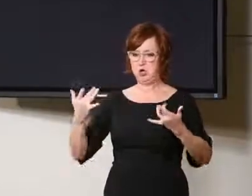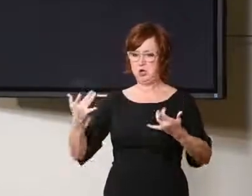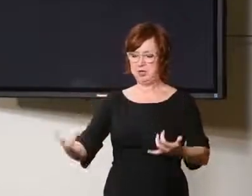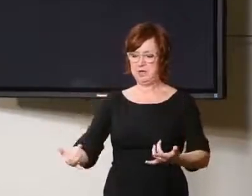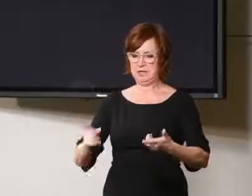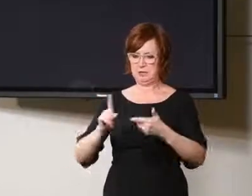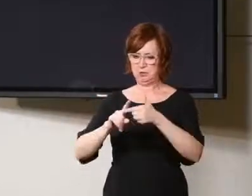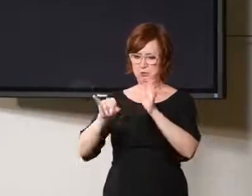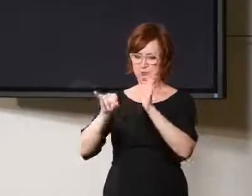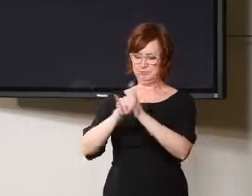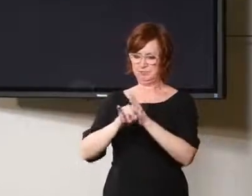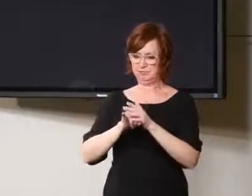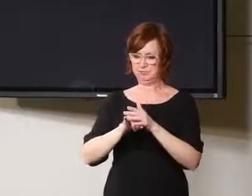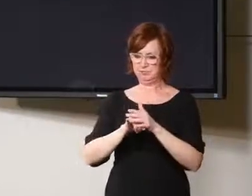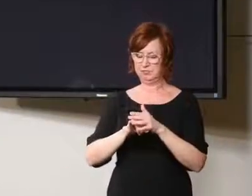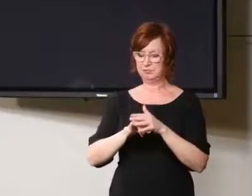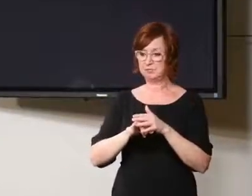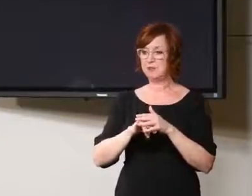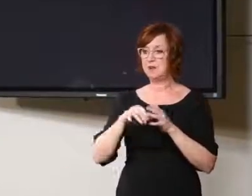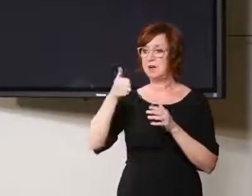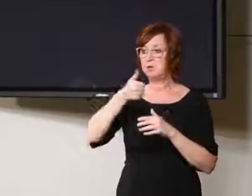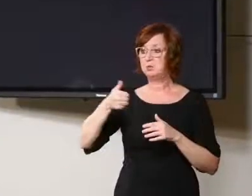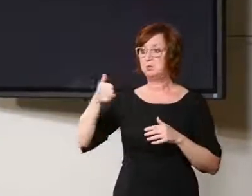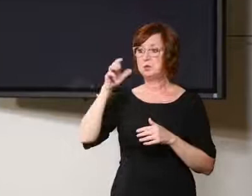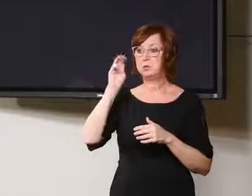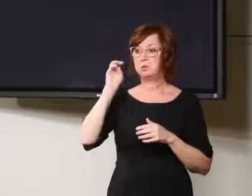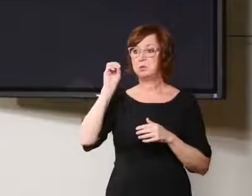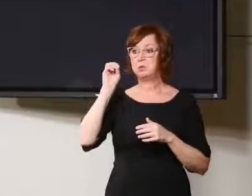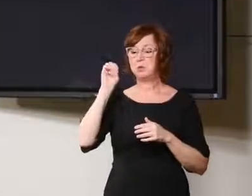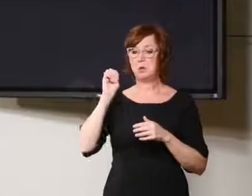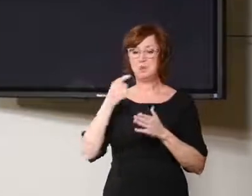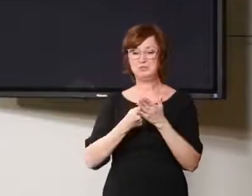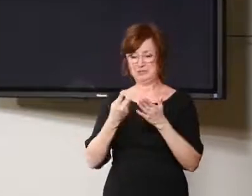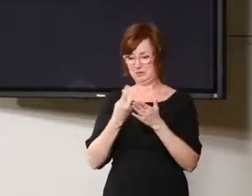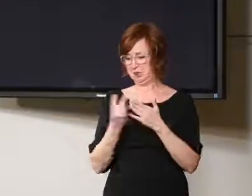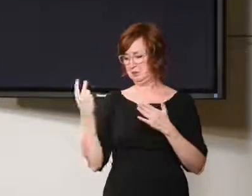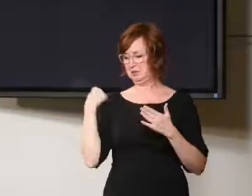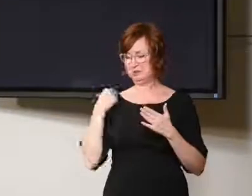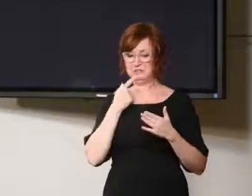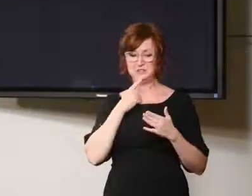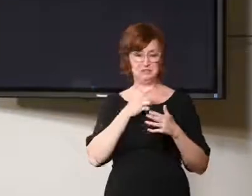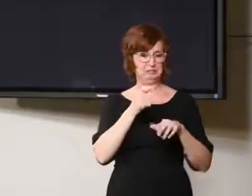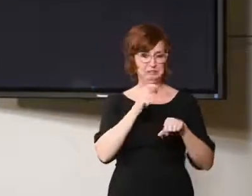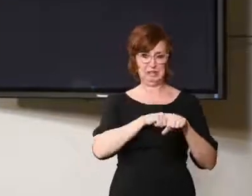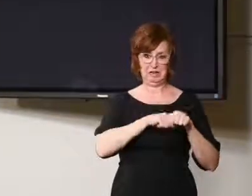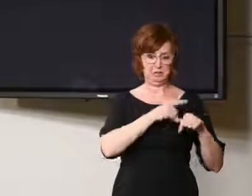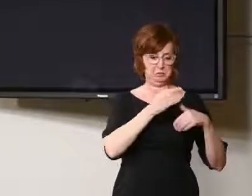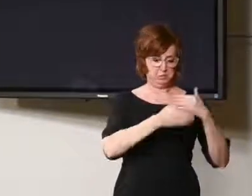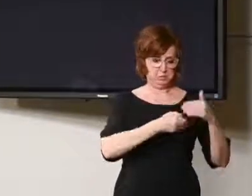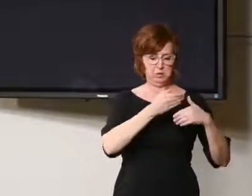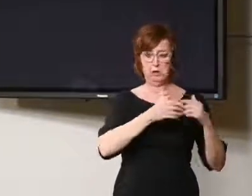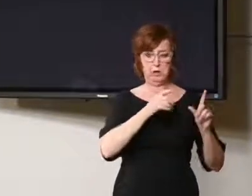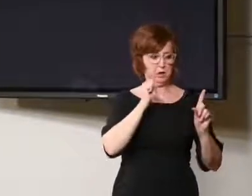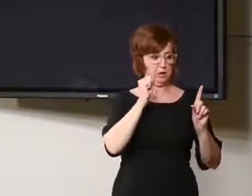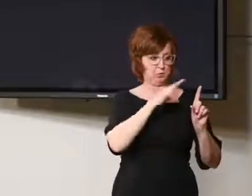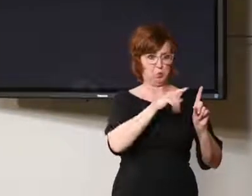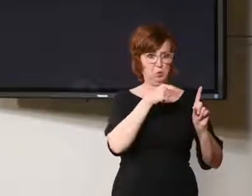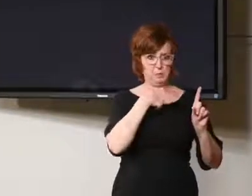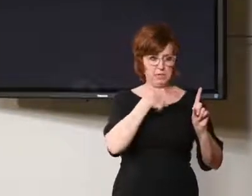time, that it takes up to 2 weeks for you to, when you're exposed, to actually develop symptoms. And once you develop symptoms, we already know